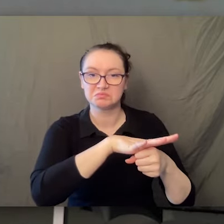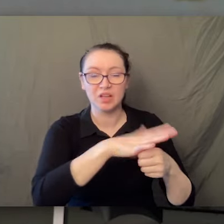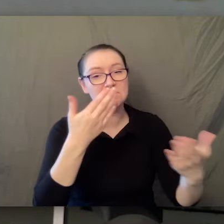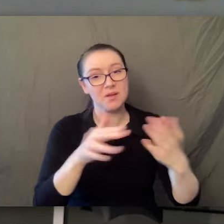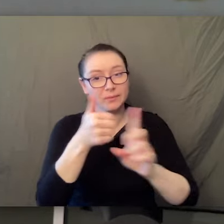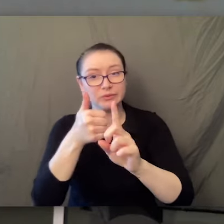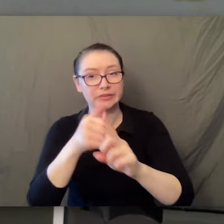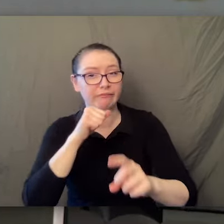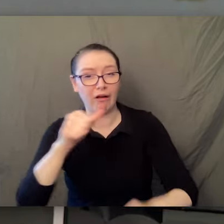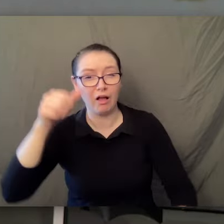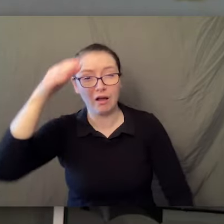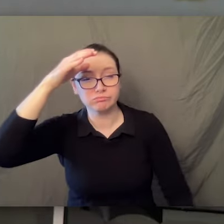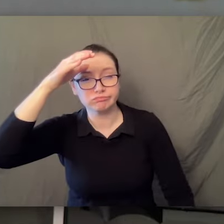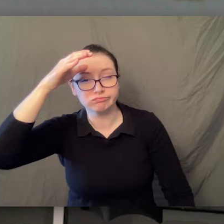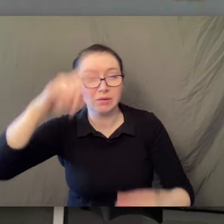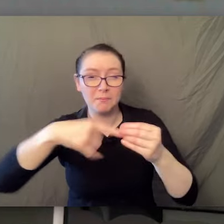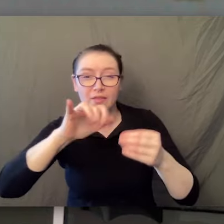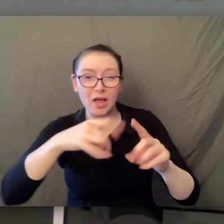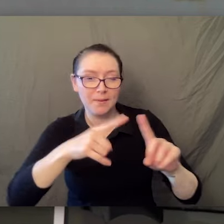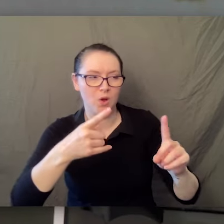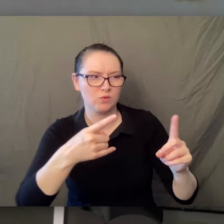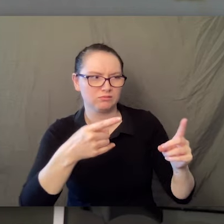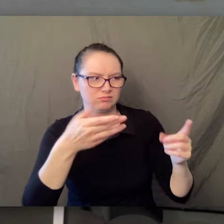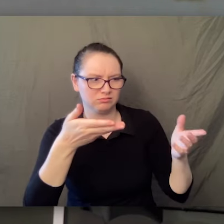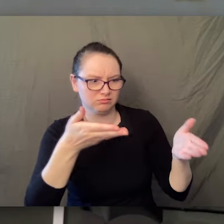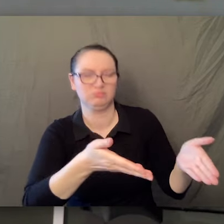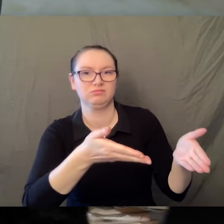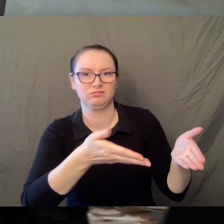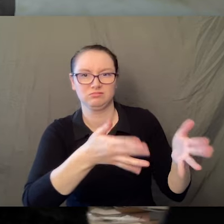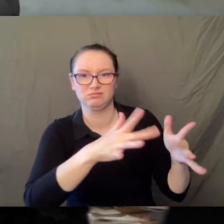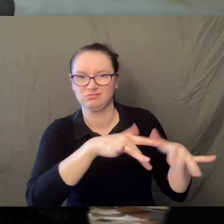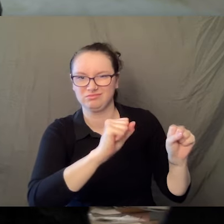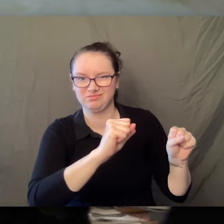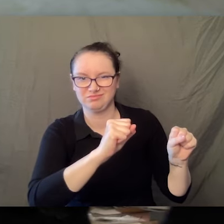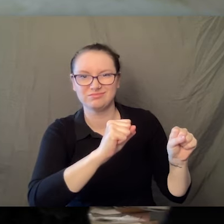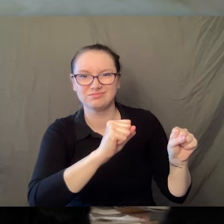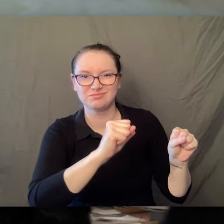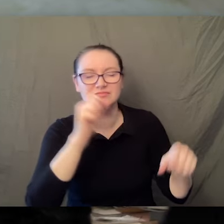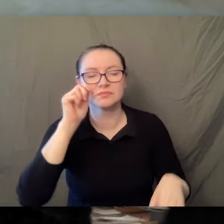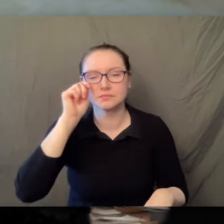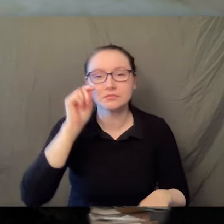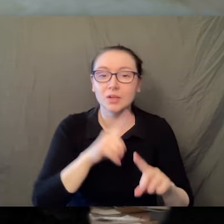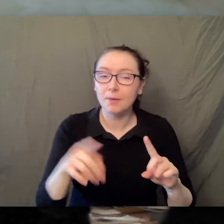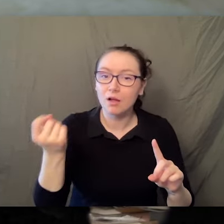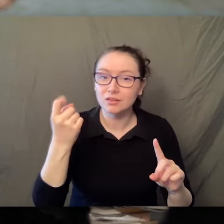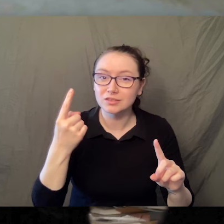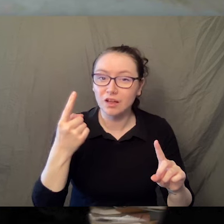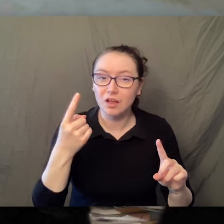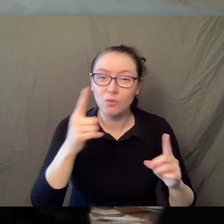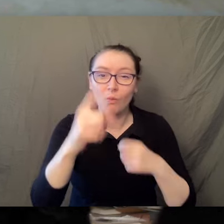sites, but I have a feeling that you understand that there is nothing going on here. There's a little hole in the ground to shoot fire into, but there's not much